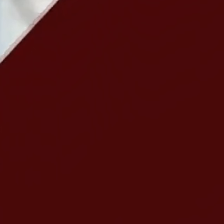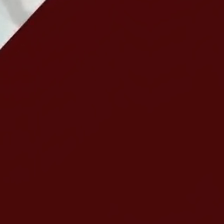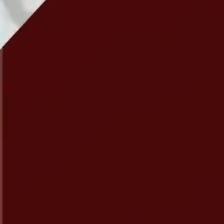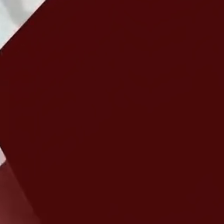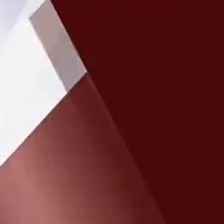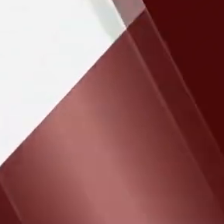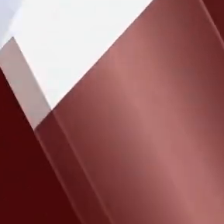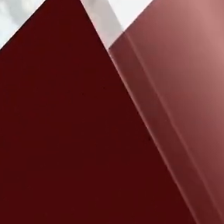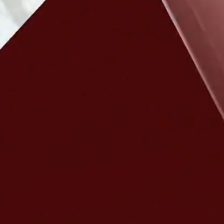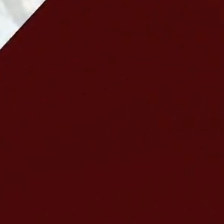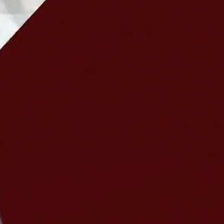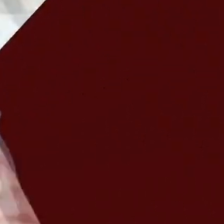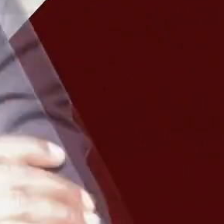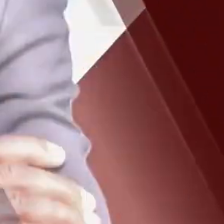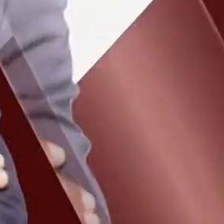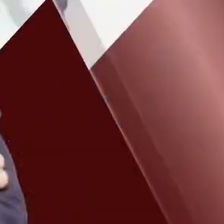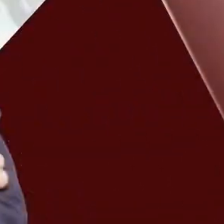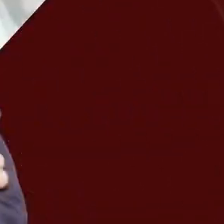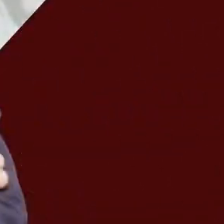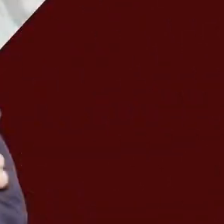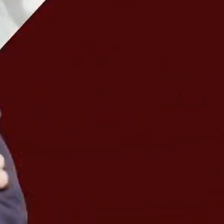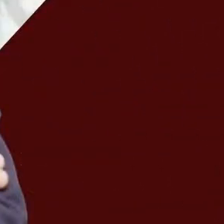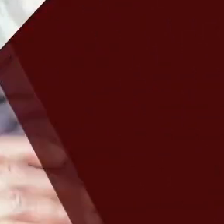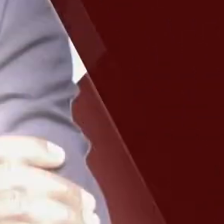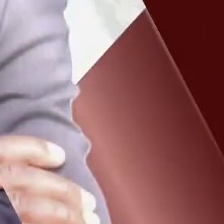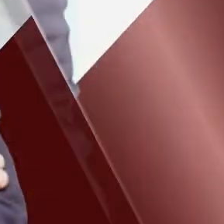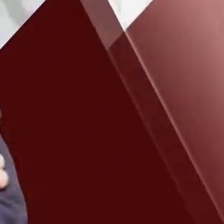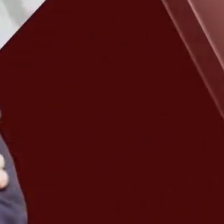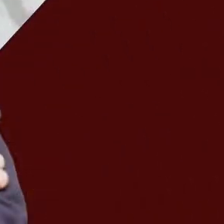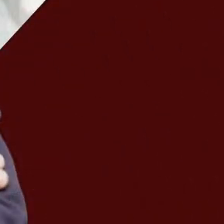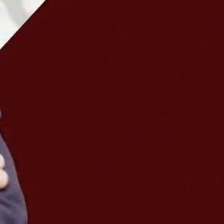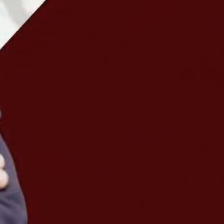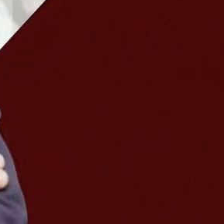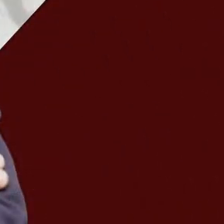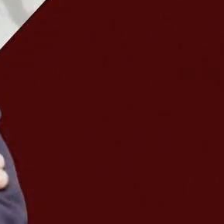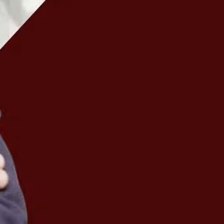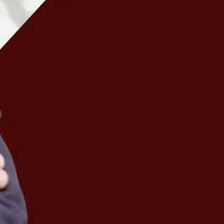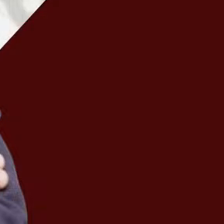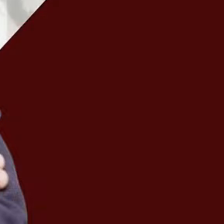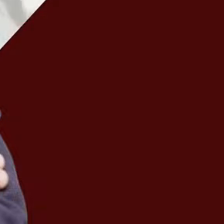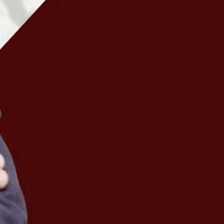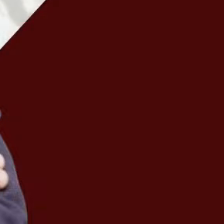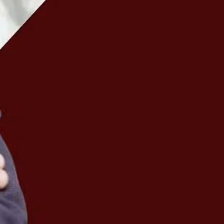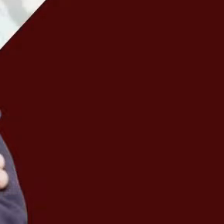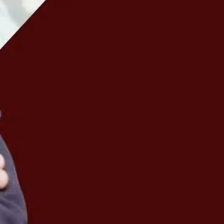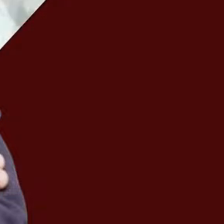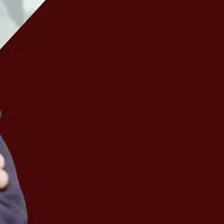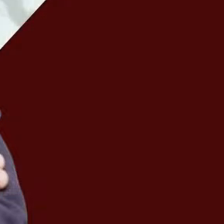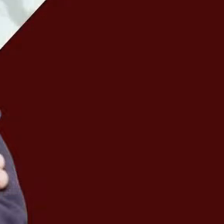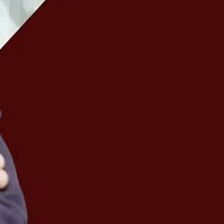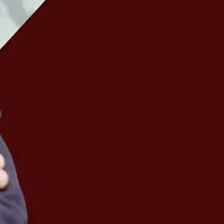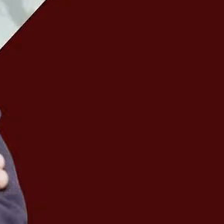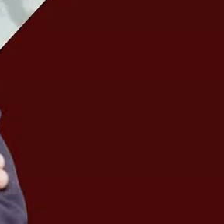This is KUTV Primetime News with Auma Evans.